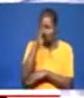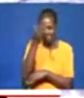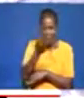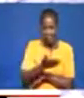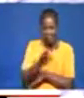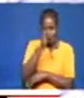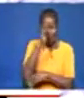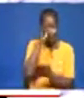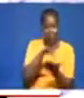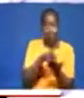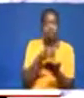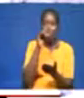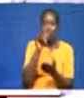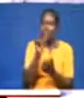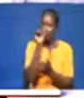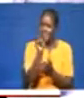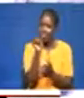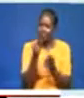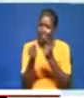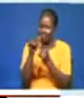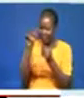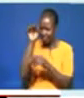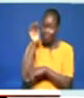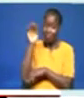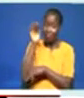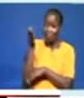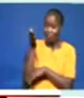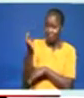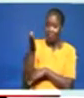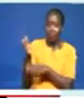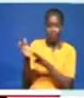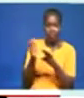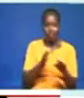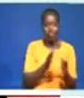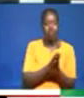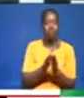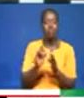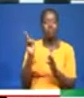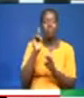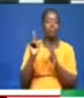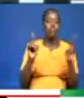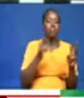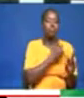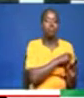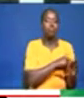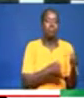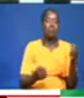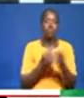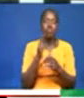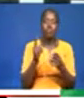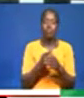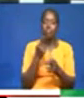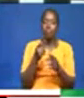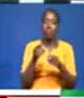station, ndio kila mtu akujie ngamia yake pale. Elsewhere, the Nairobi West Hospital has launched the first bone marrow